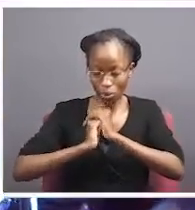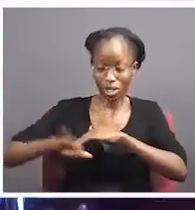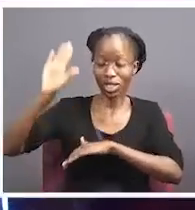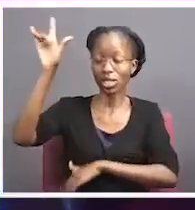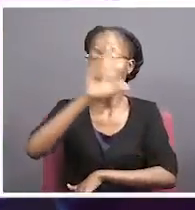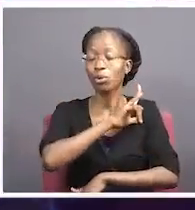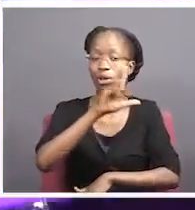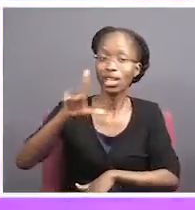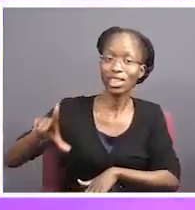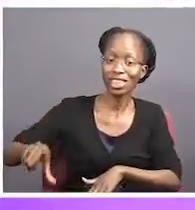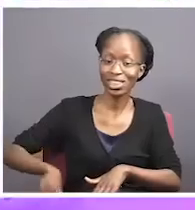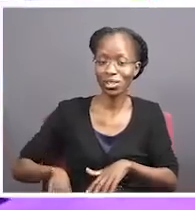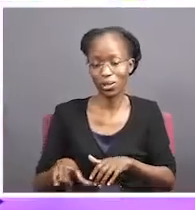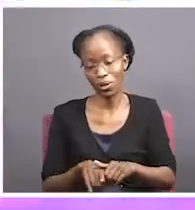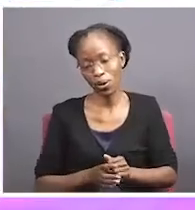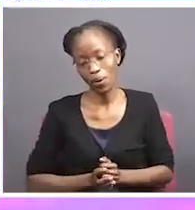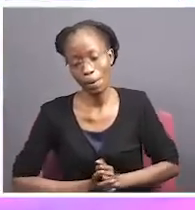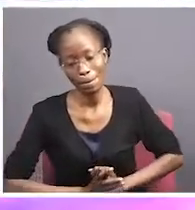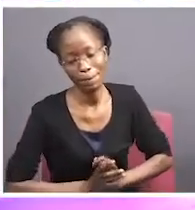We worship you, Lord.